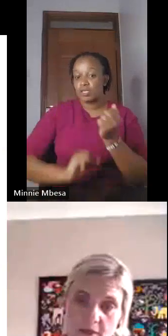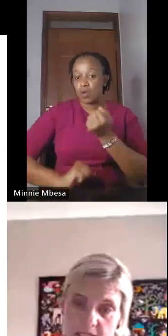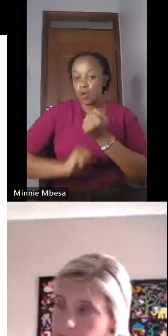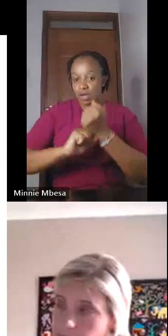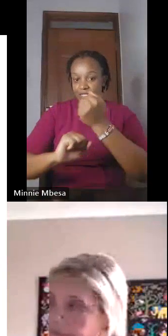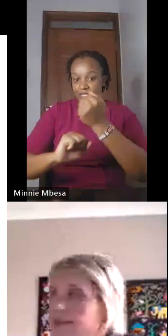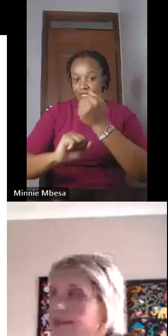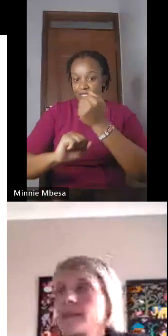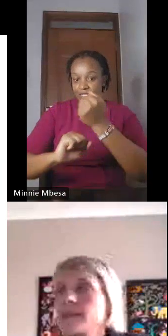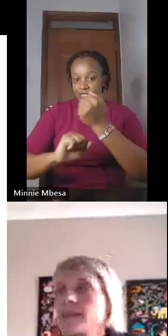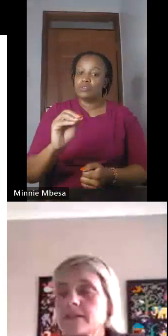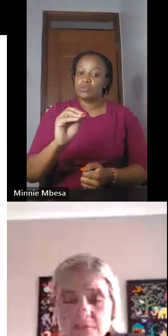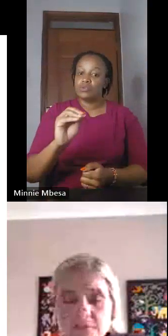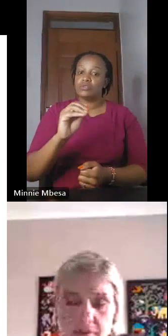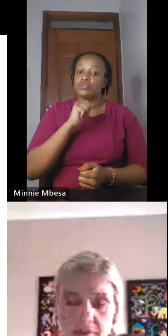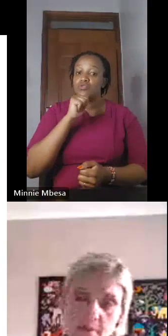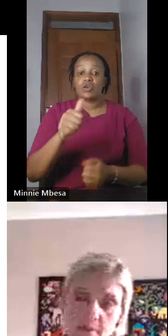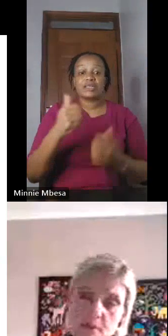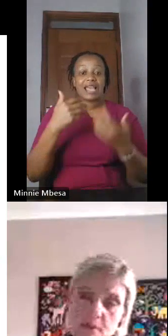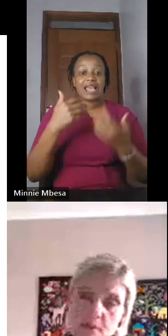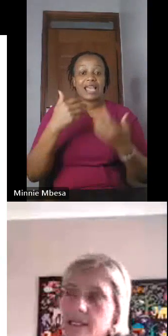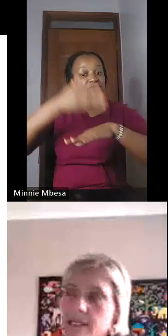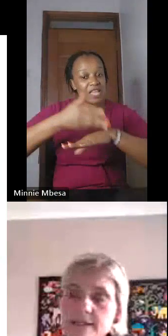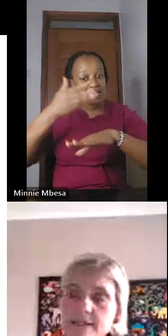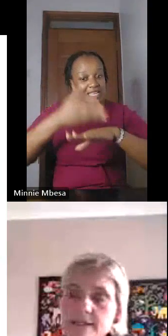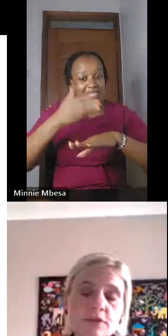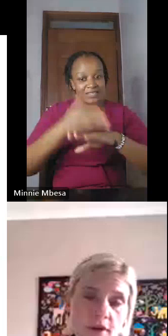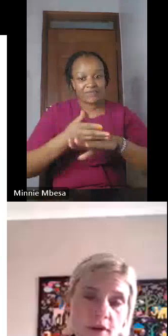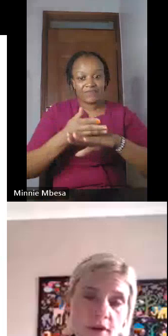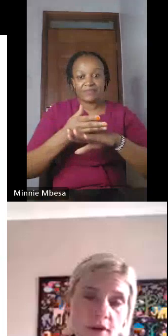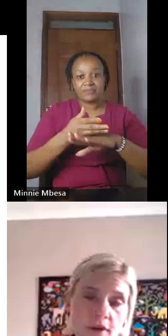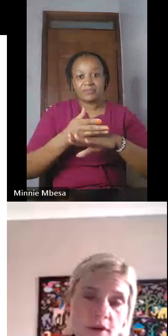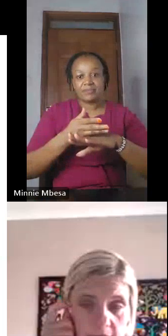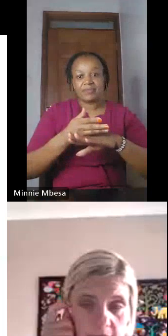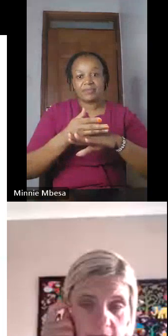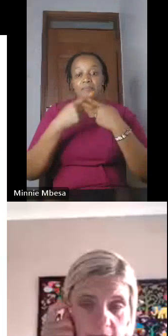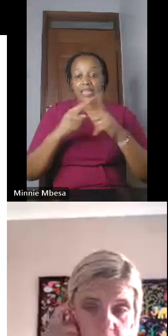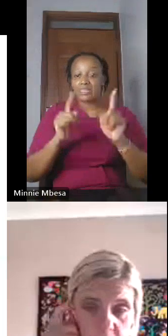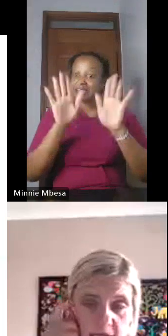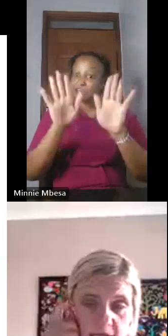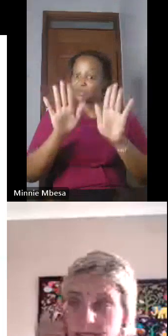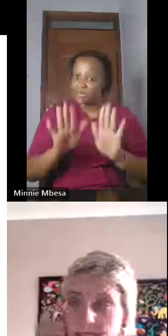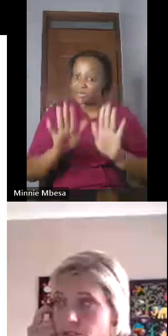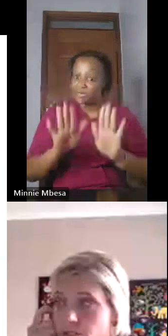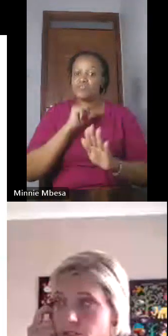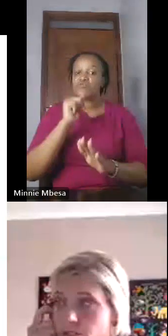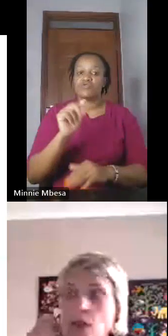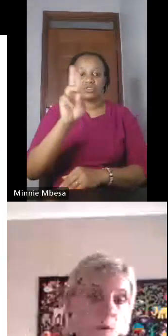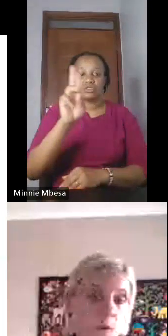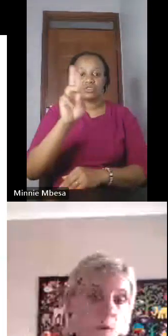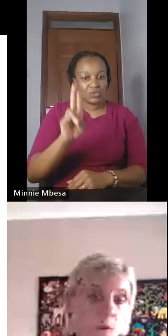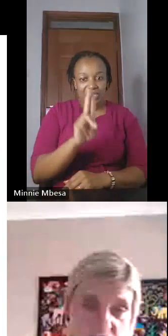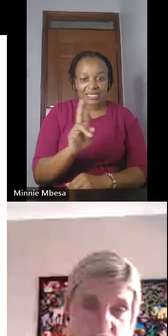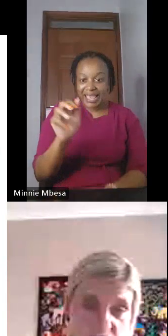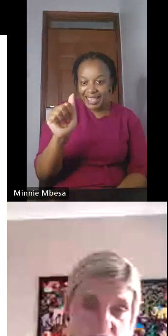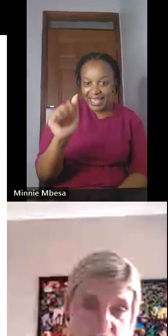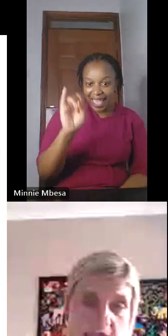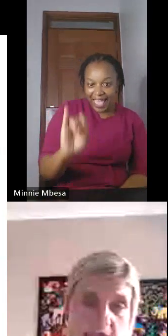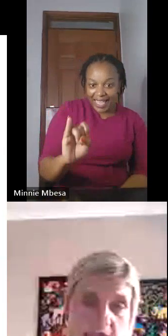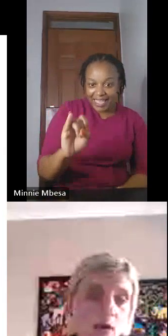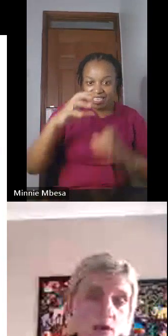submit false claims. And very importantly, please do not use any artificial intelligence or